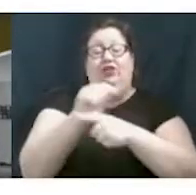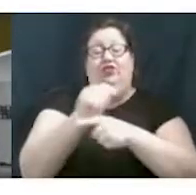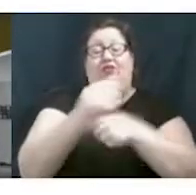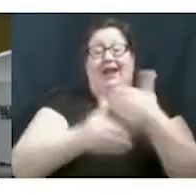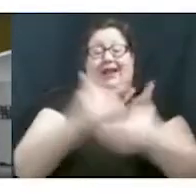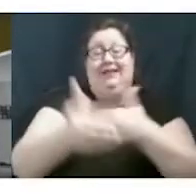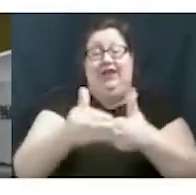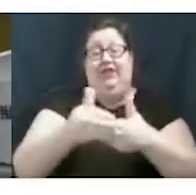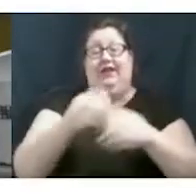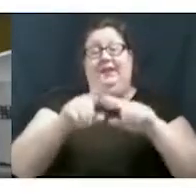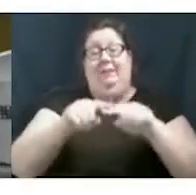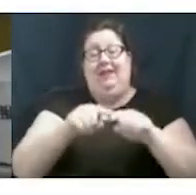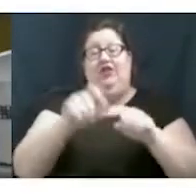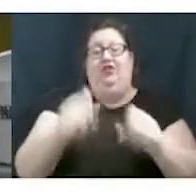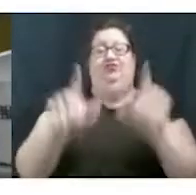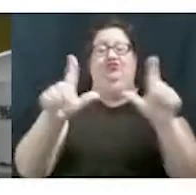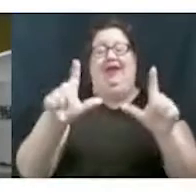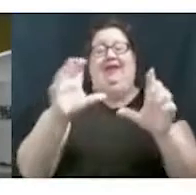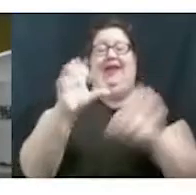capture software as